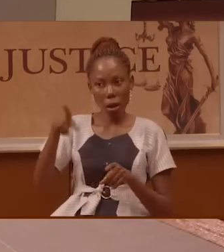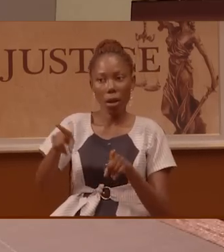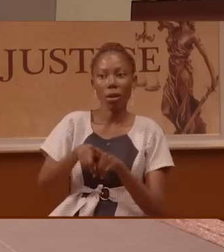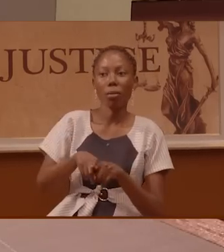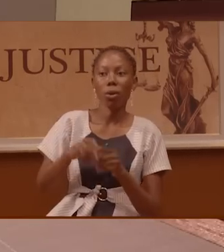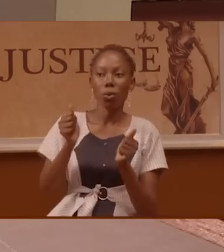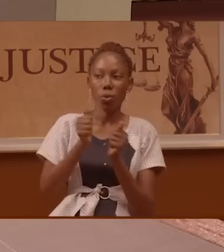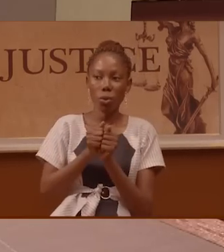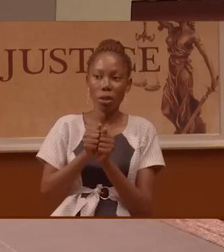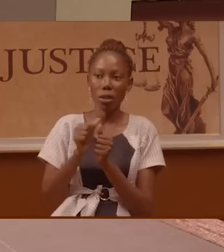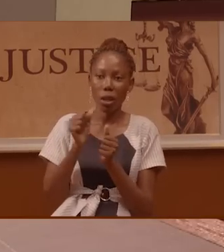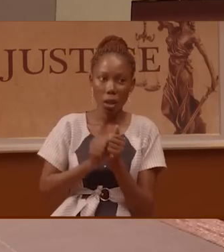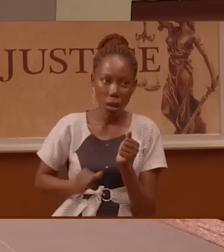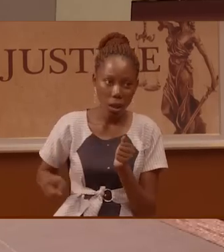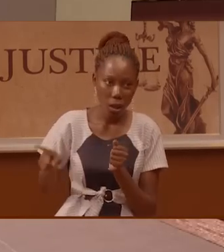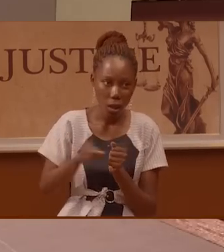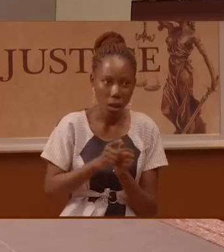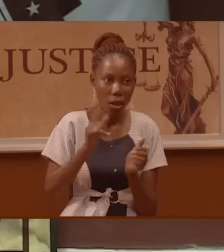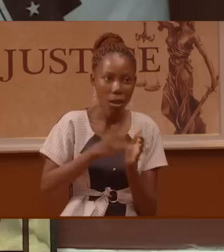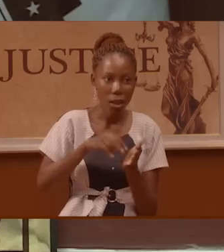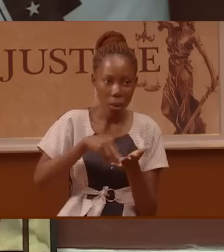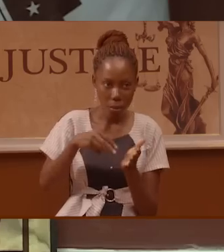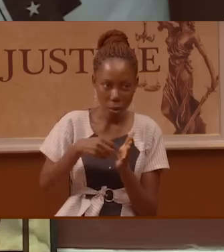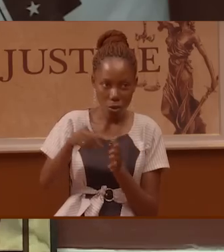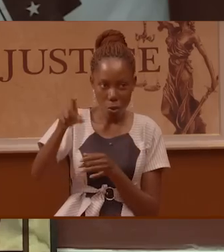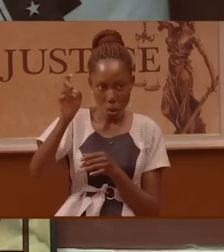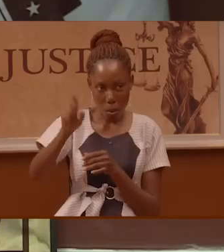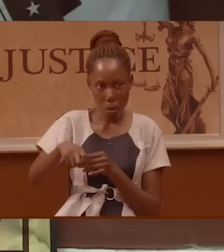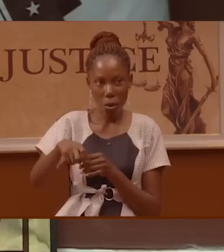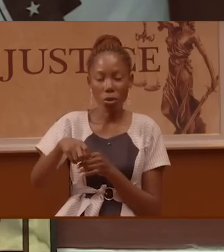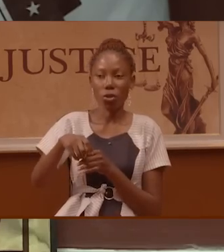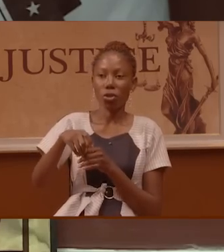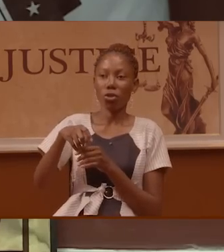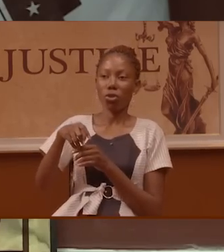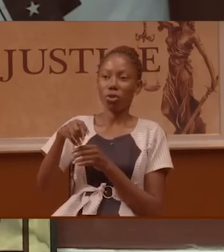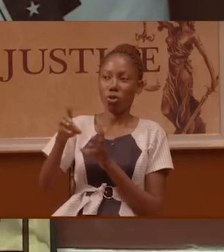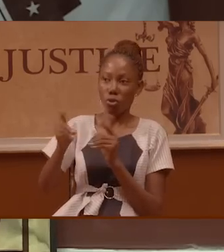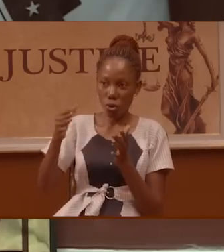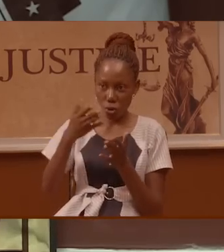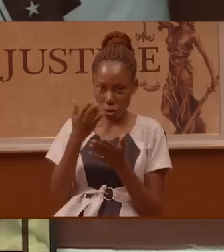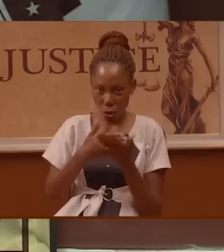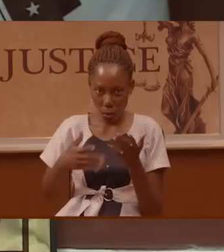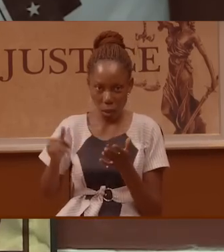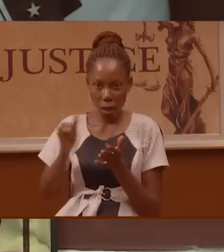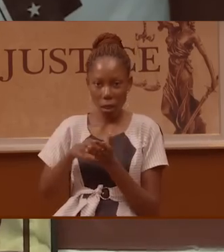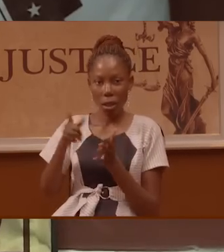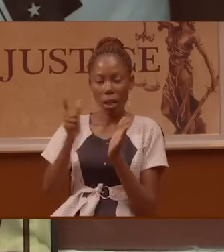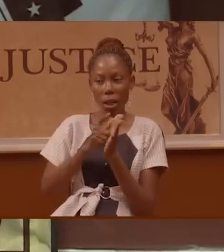problem. When we were all said, get a platform whereby legal team can invite everybody over.